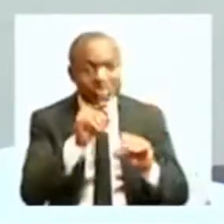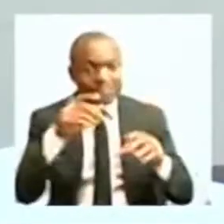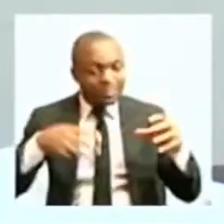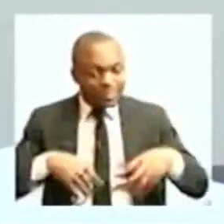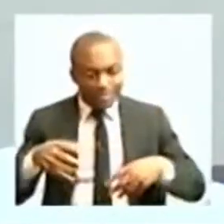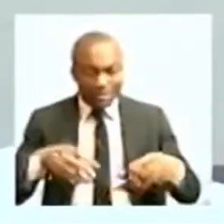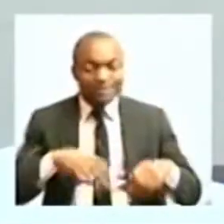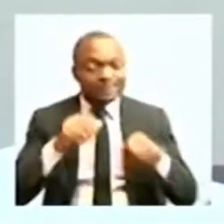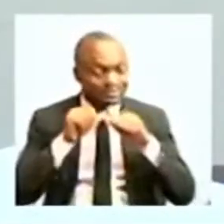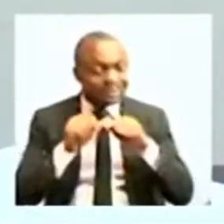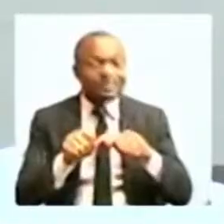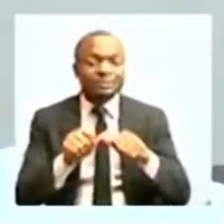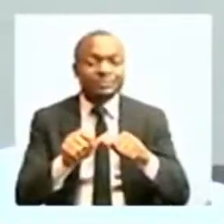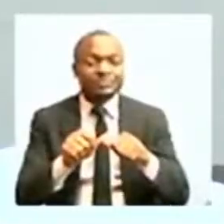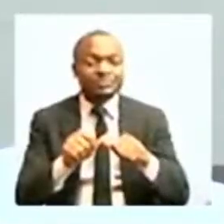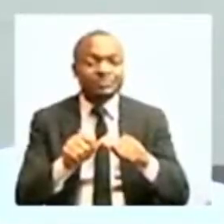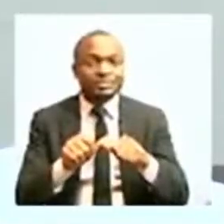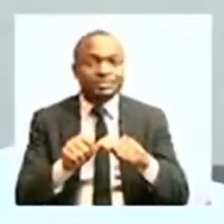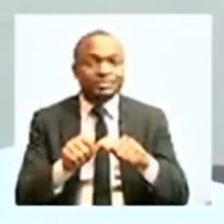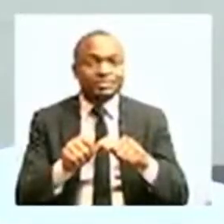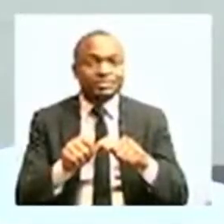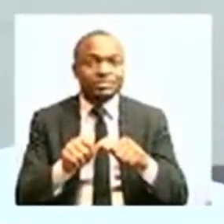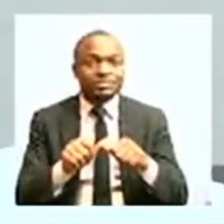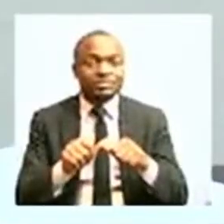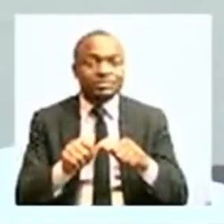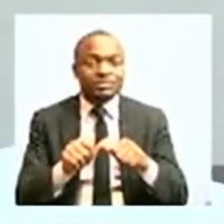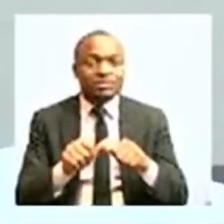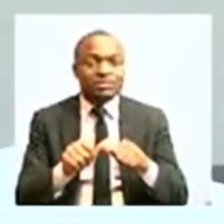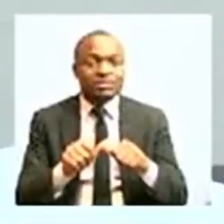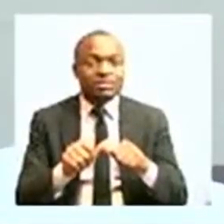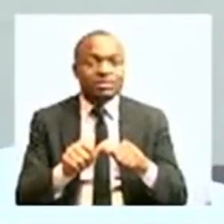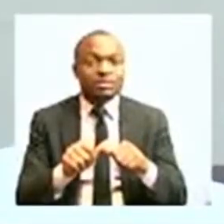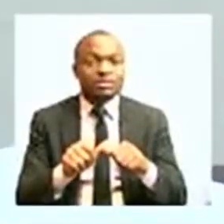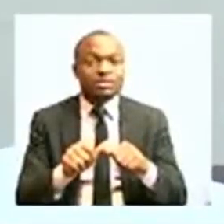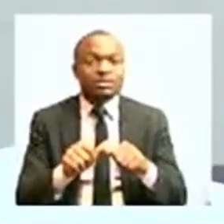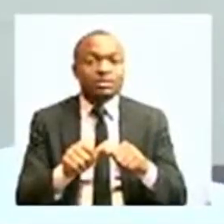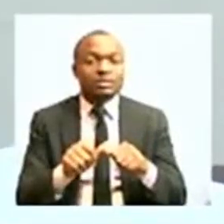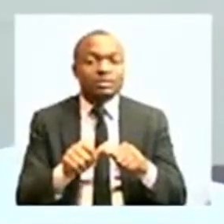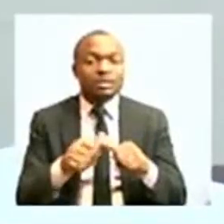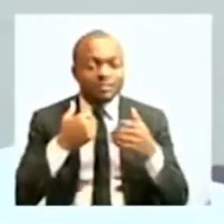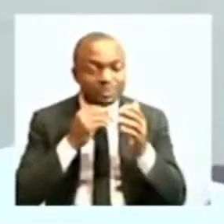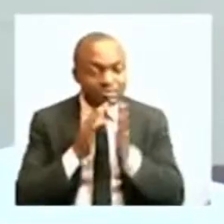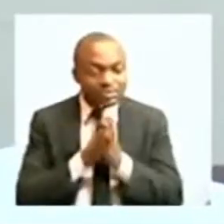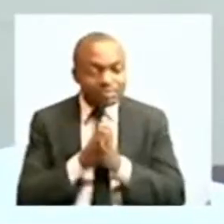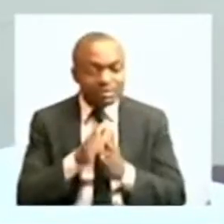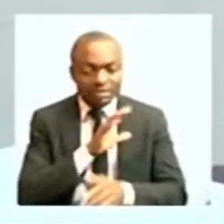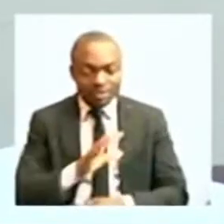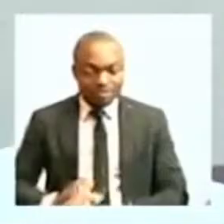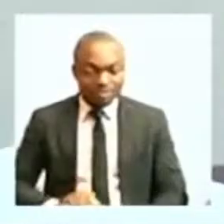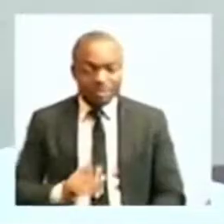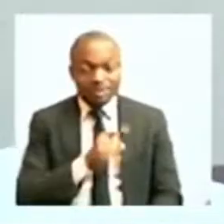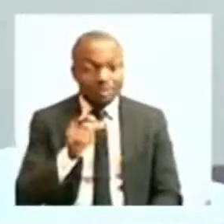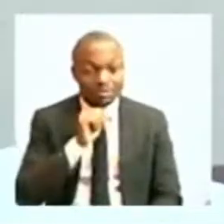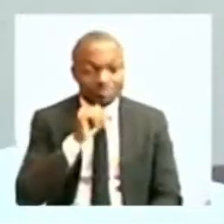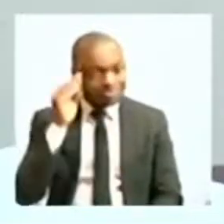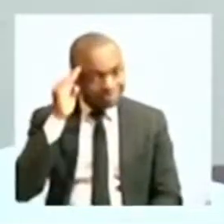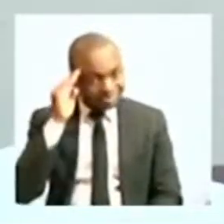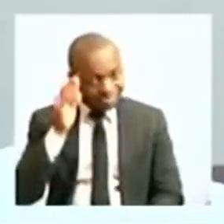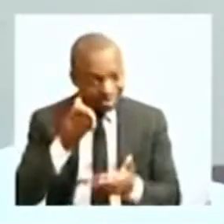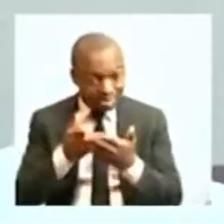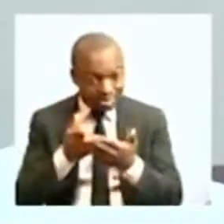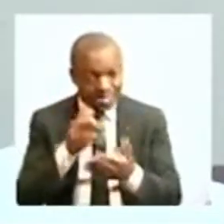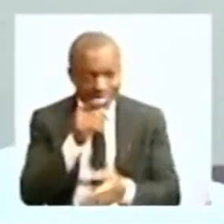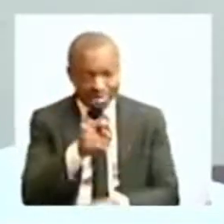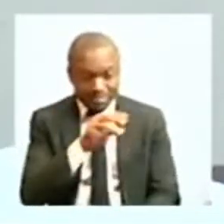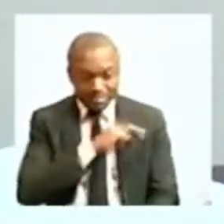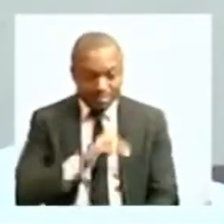still insist for a company that they don't even know. What is the interest? Now, this is a member of